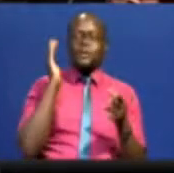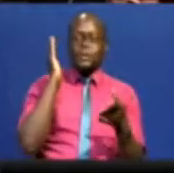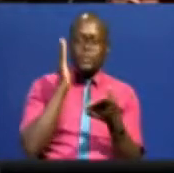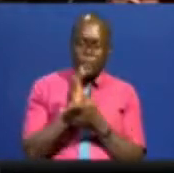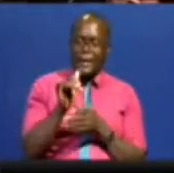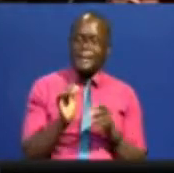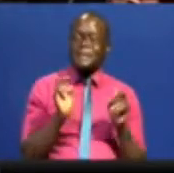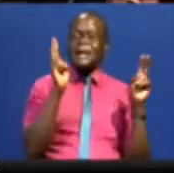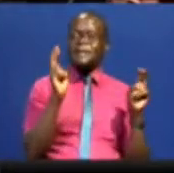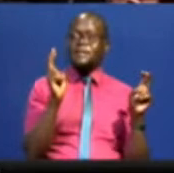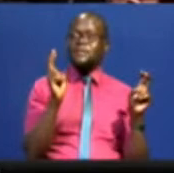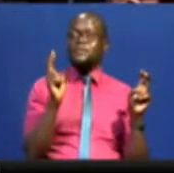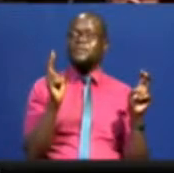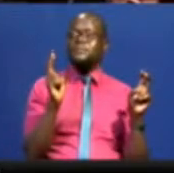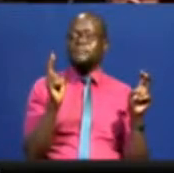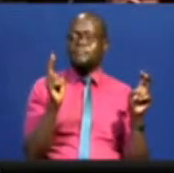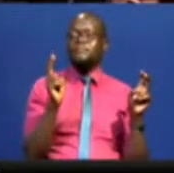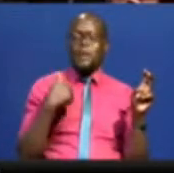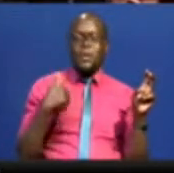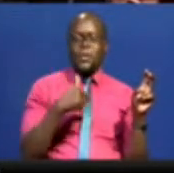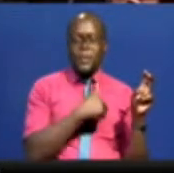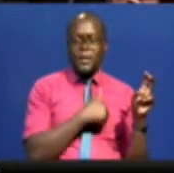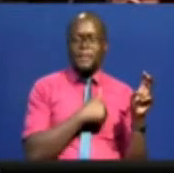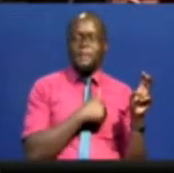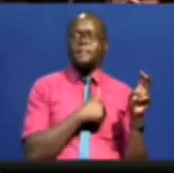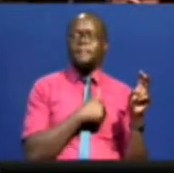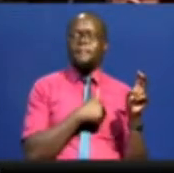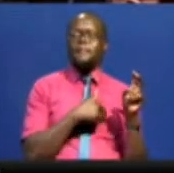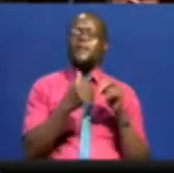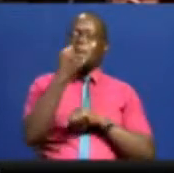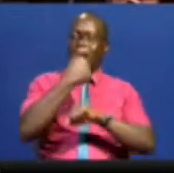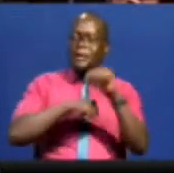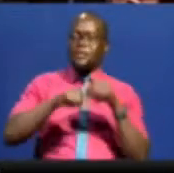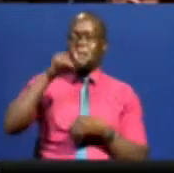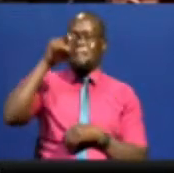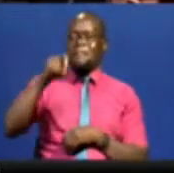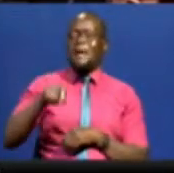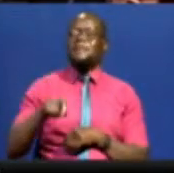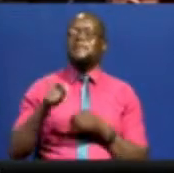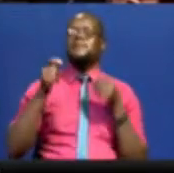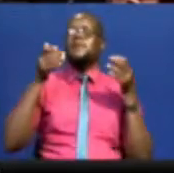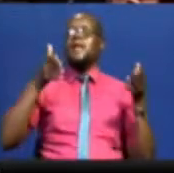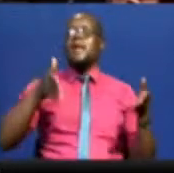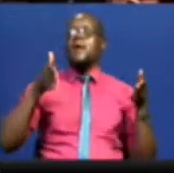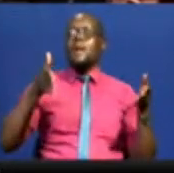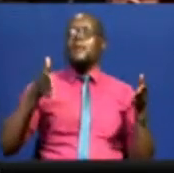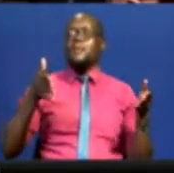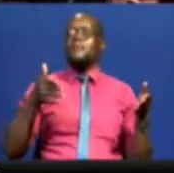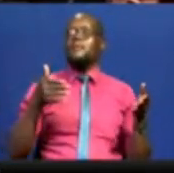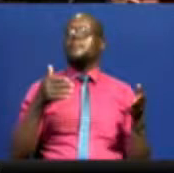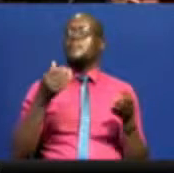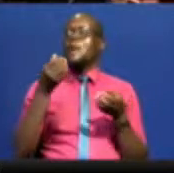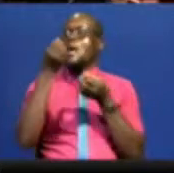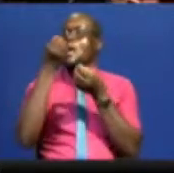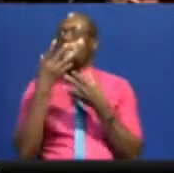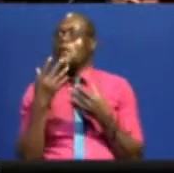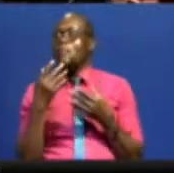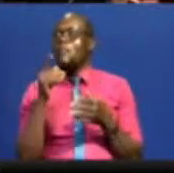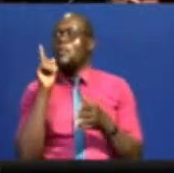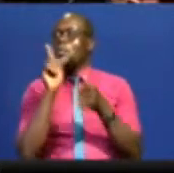issue that would necessitate this House taking drastic measures. We have not been told